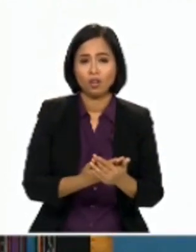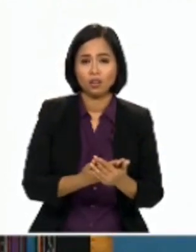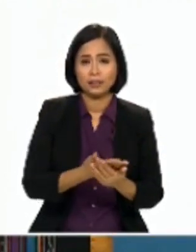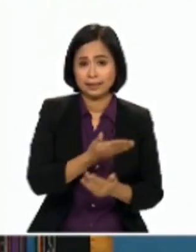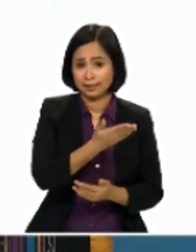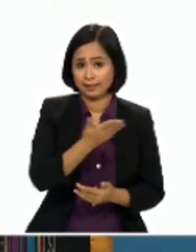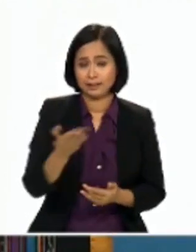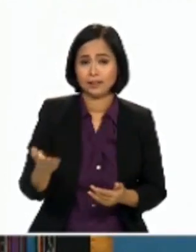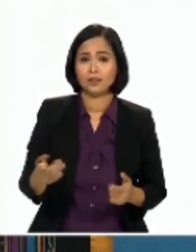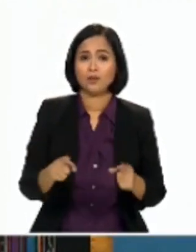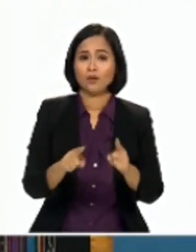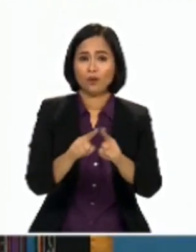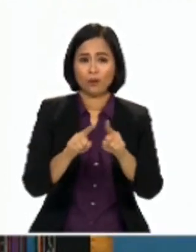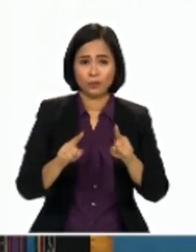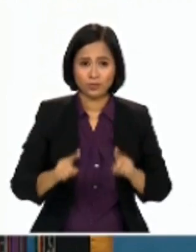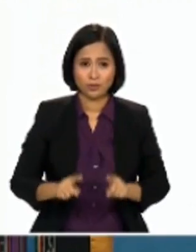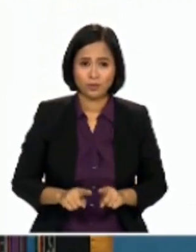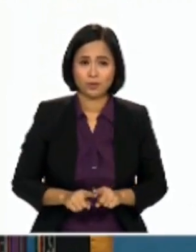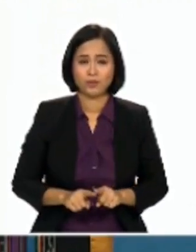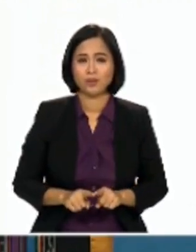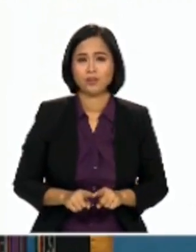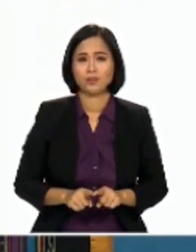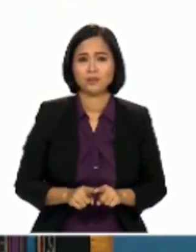pati ang